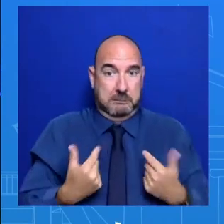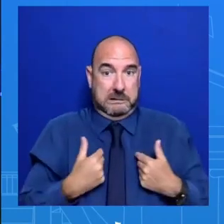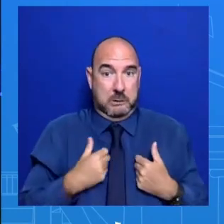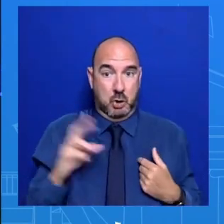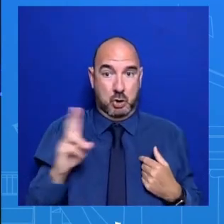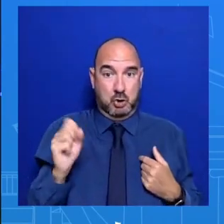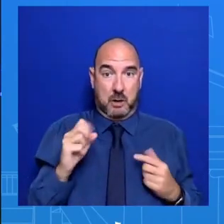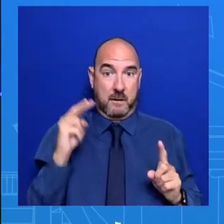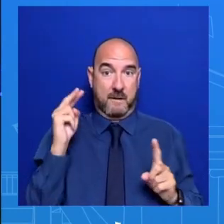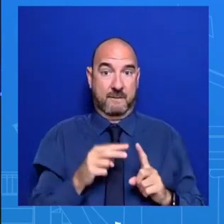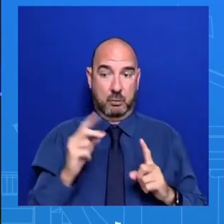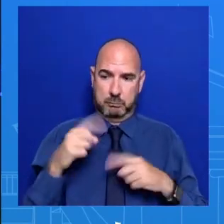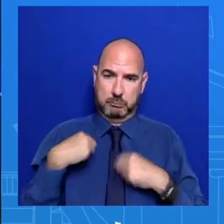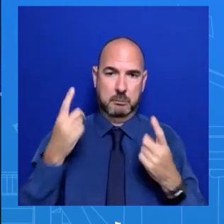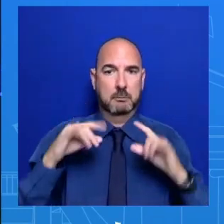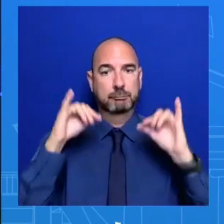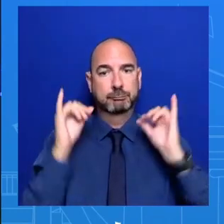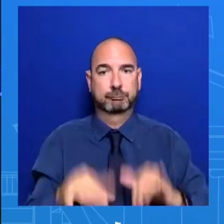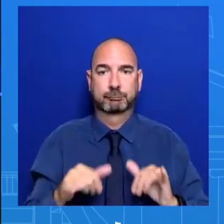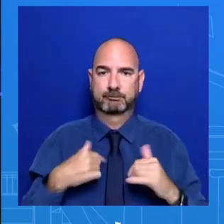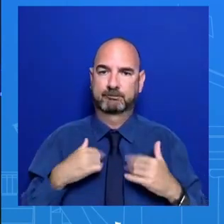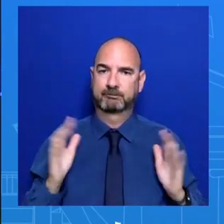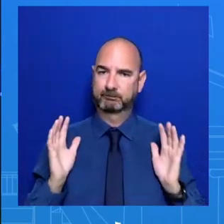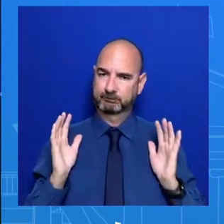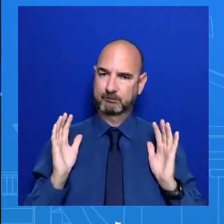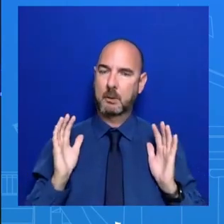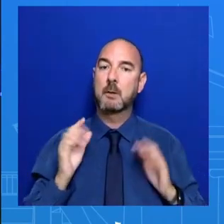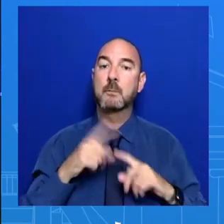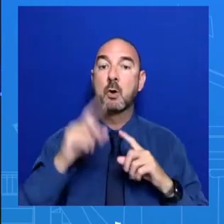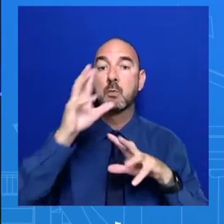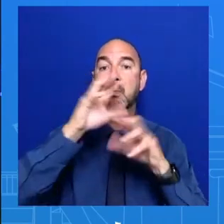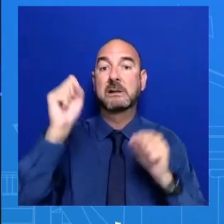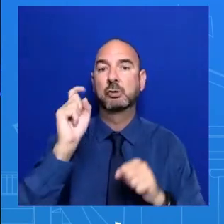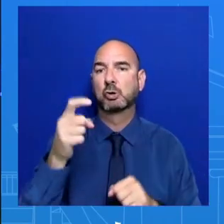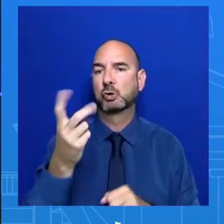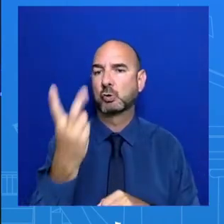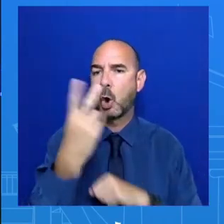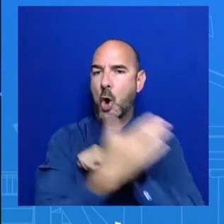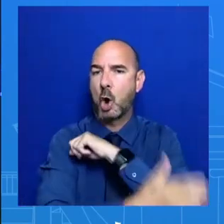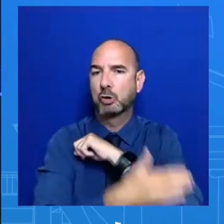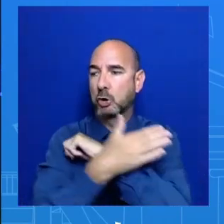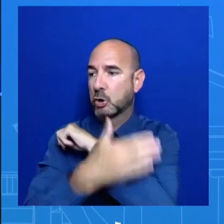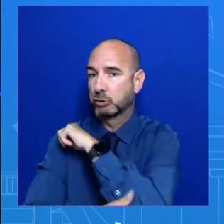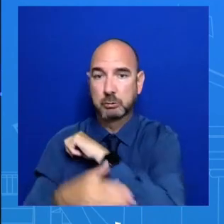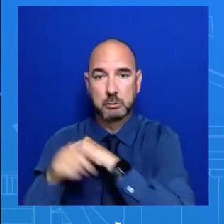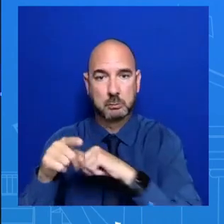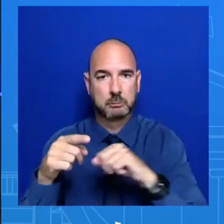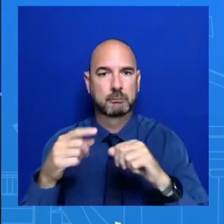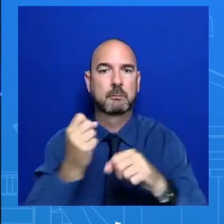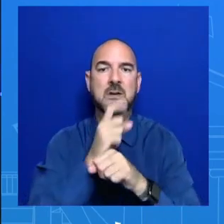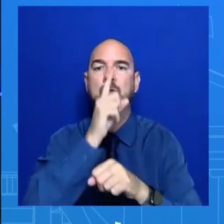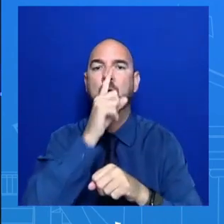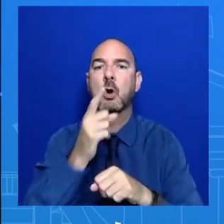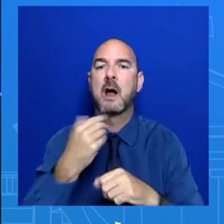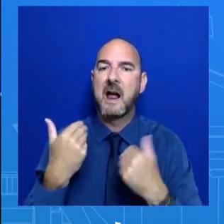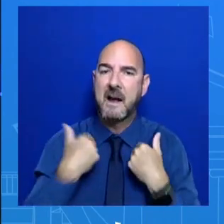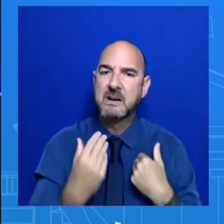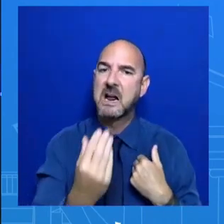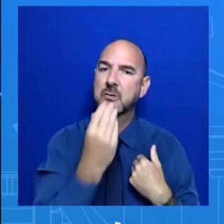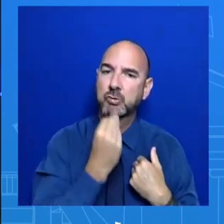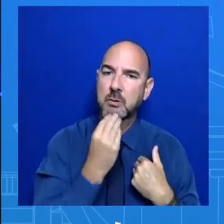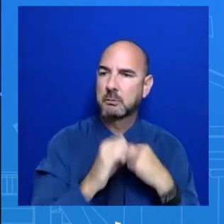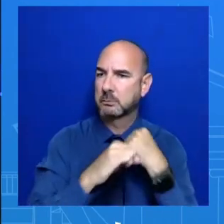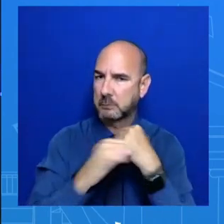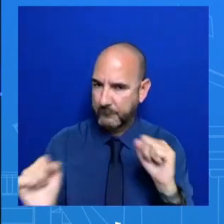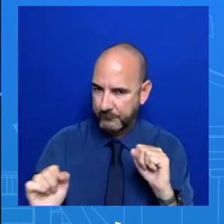that a two-state solution that guarantees Israel's security and also a future of dignity and security for the Palestinian people is